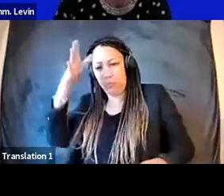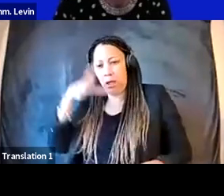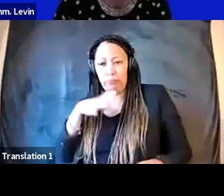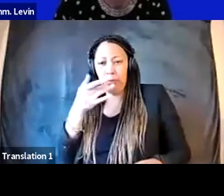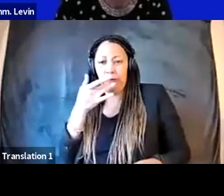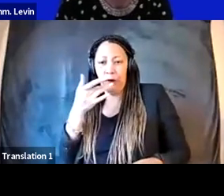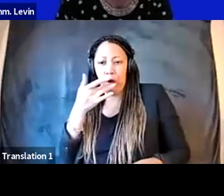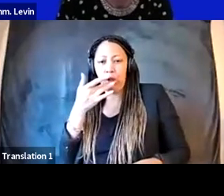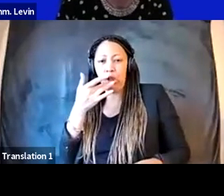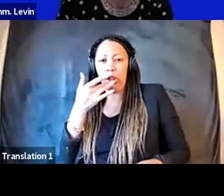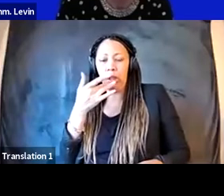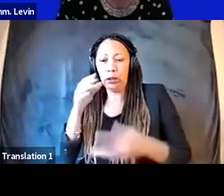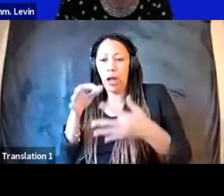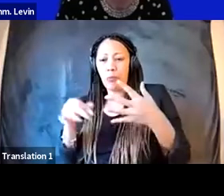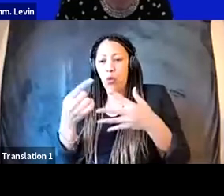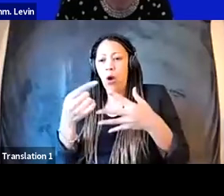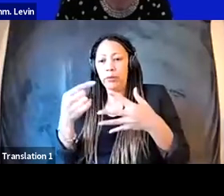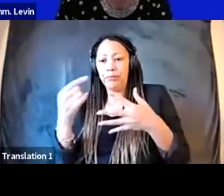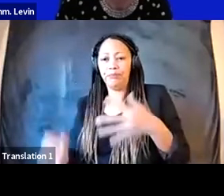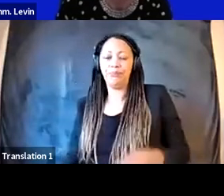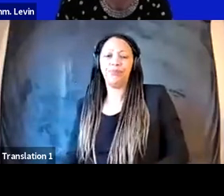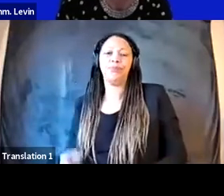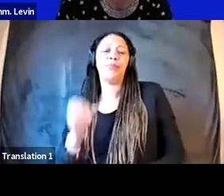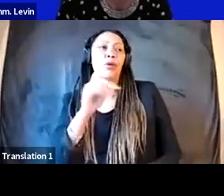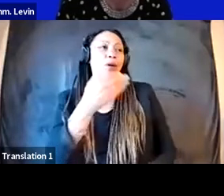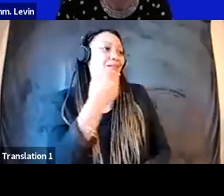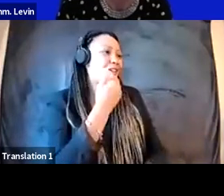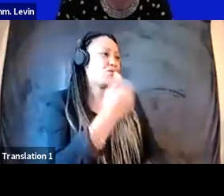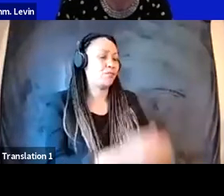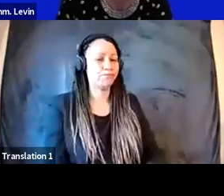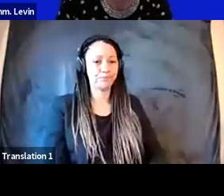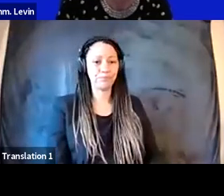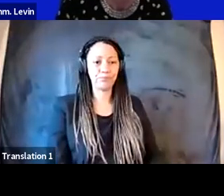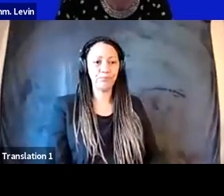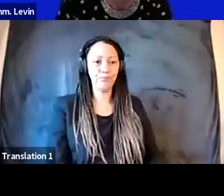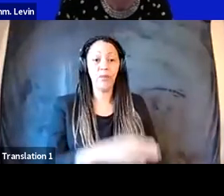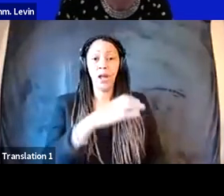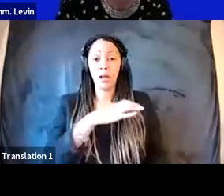council as well. Okay, thank you. Commissioner Levin.